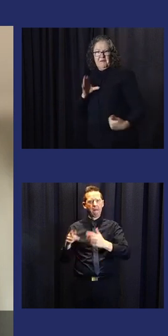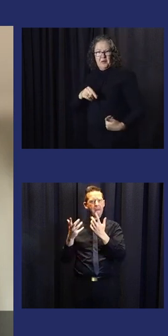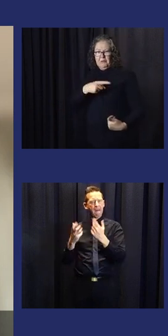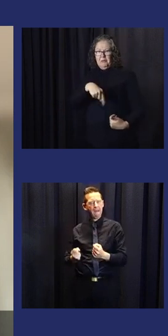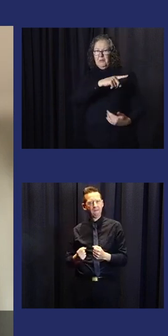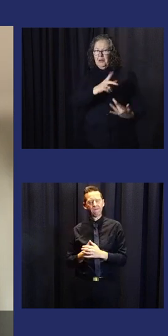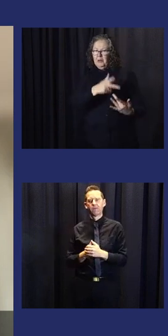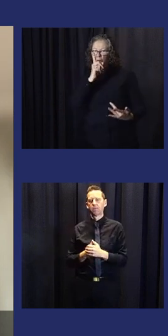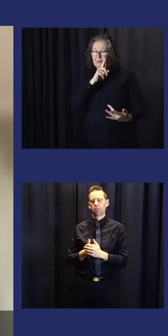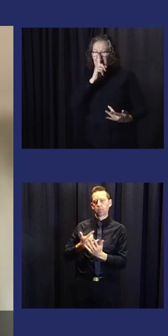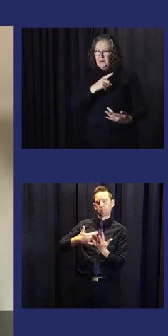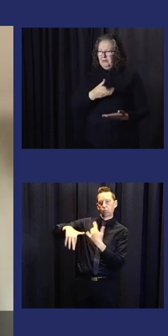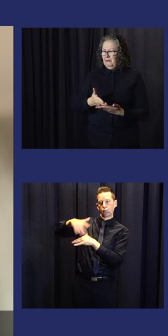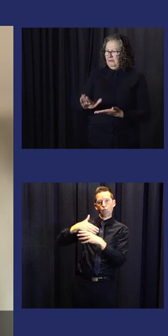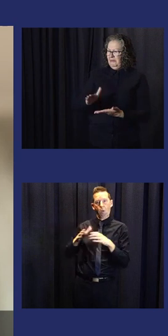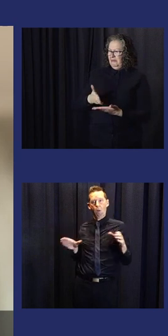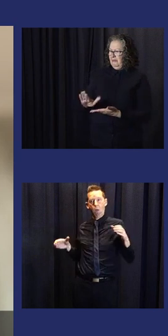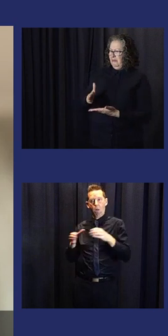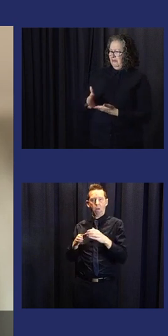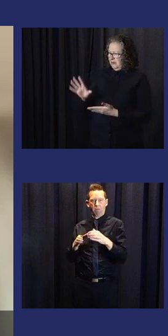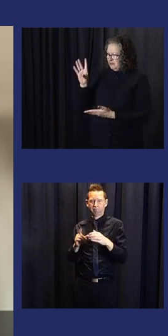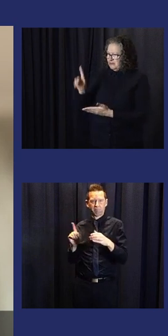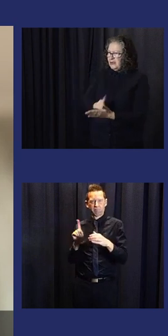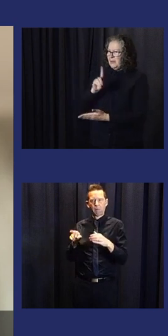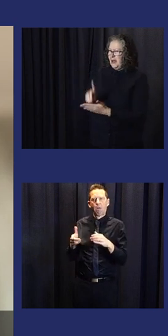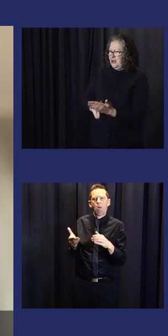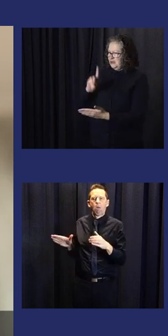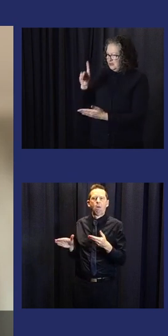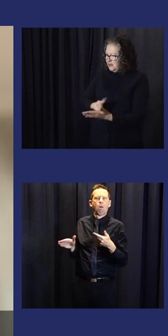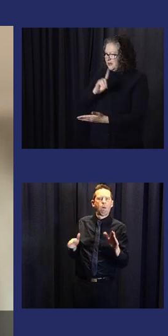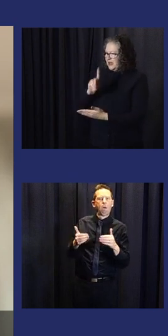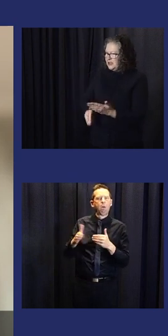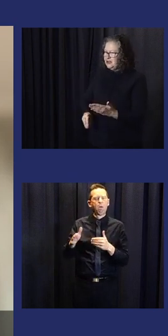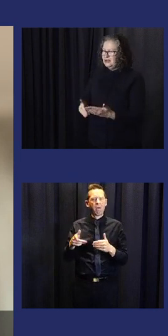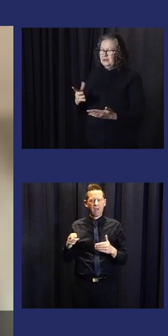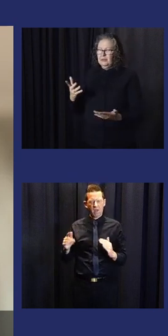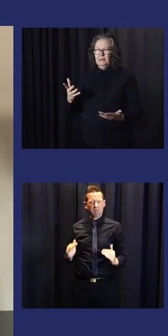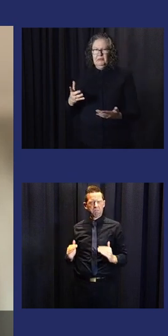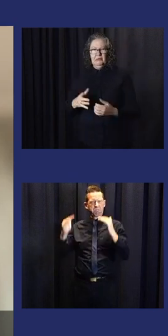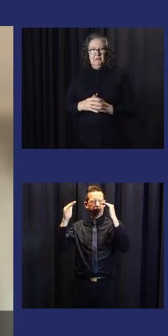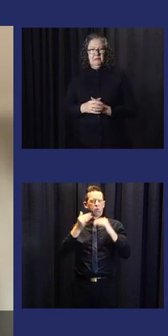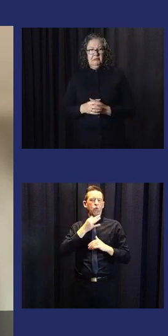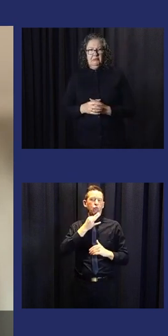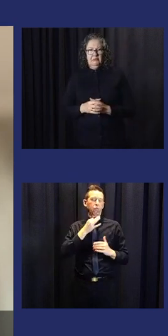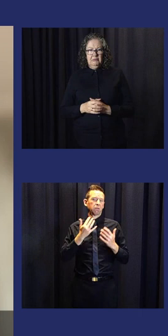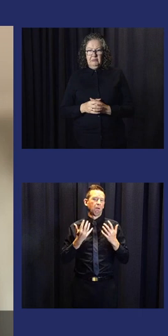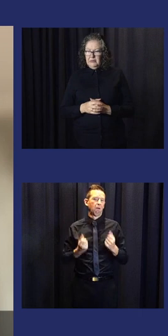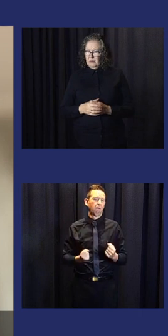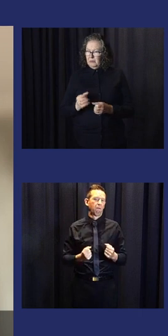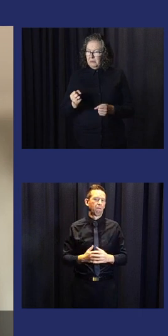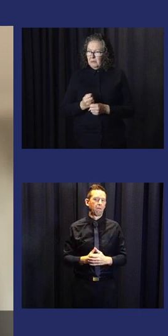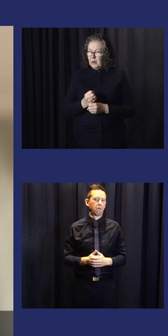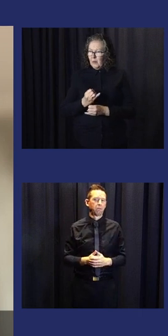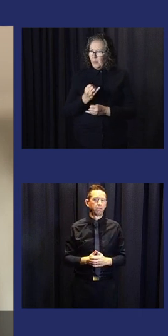of social exclusion and discrimination were heightened risk factors for